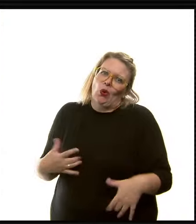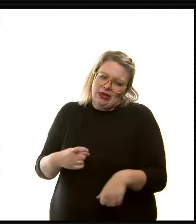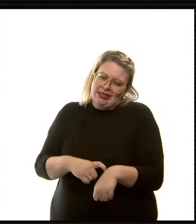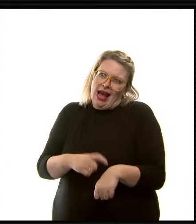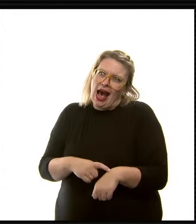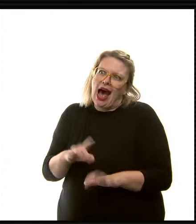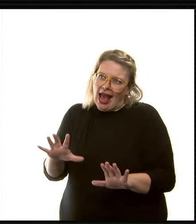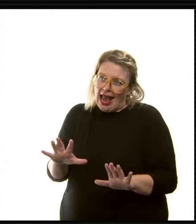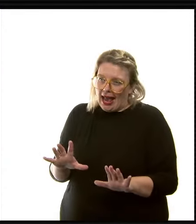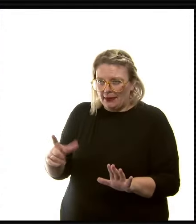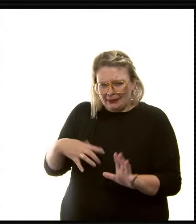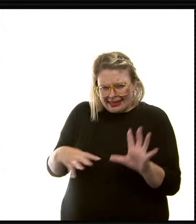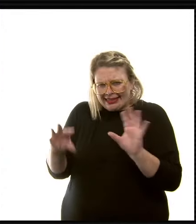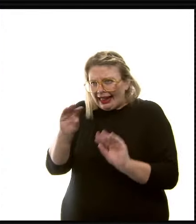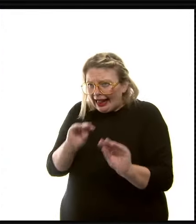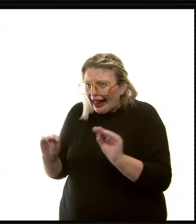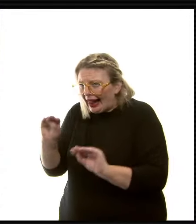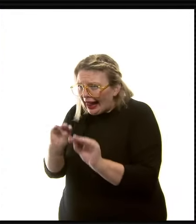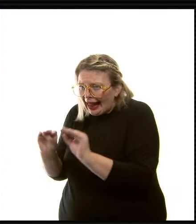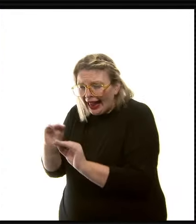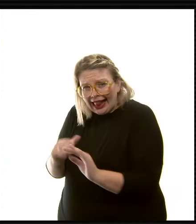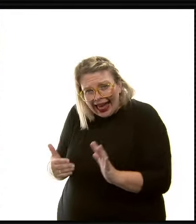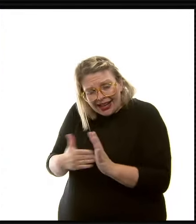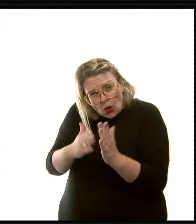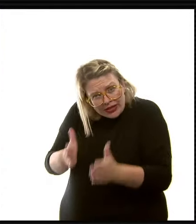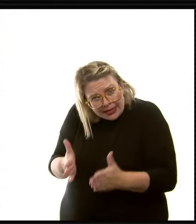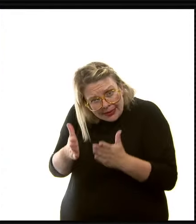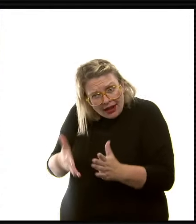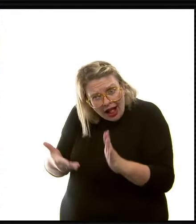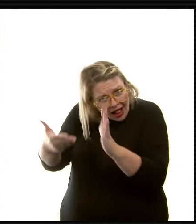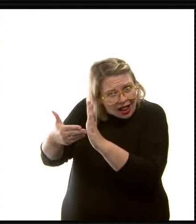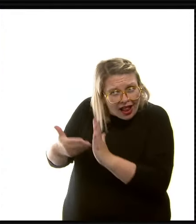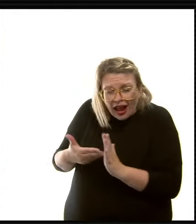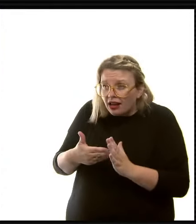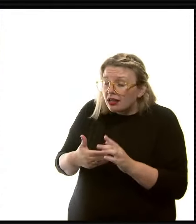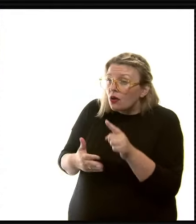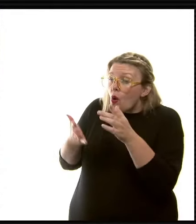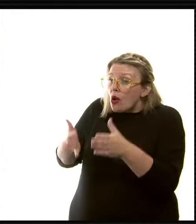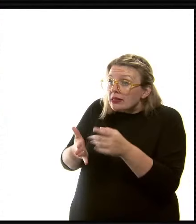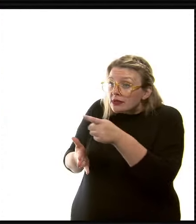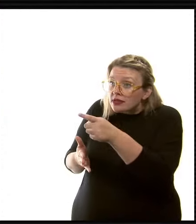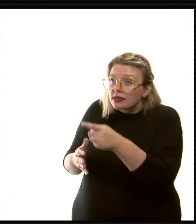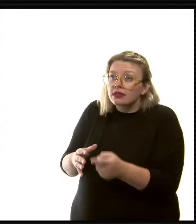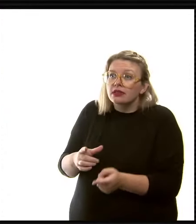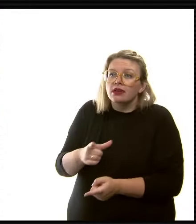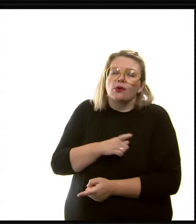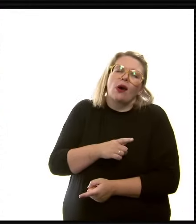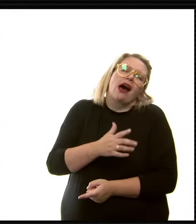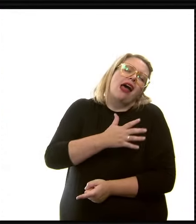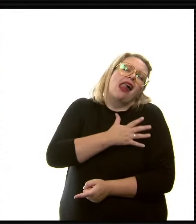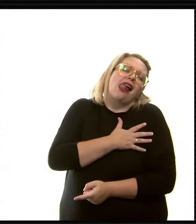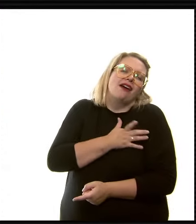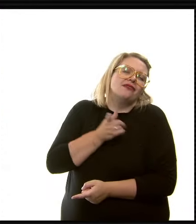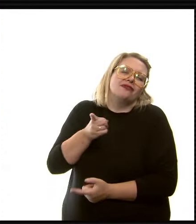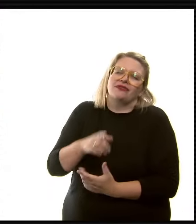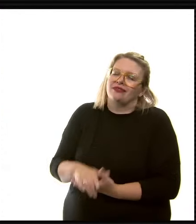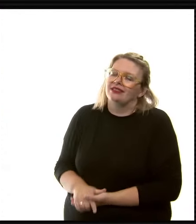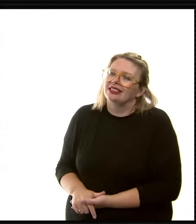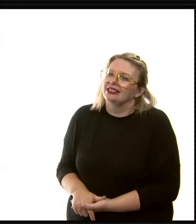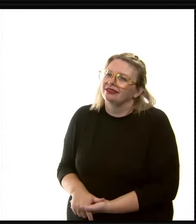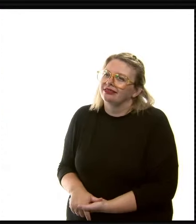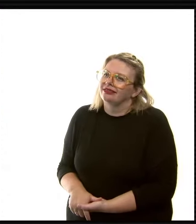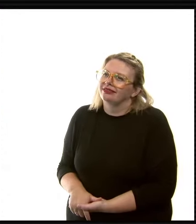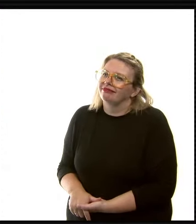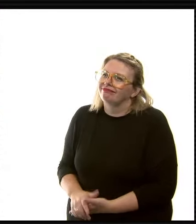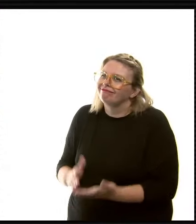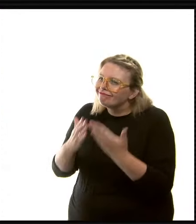time of it. I put the hospital in there as well. Yeah. You put a hospital in? Because of my love of paragliding, you see, it's just important. Oh. Marcus, very